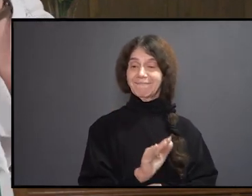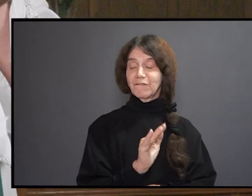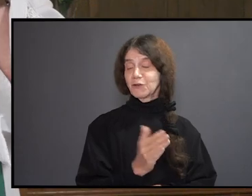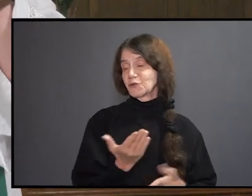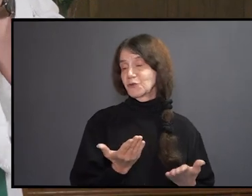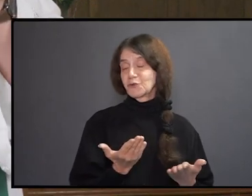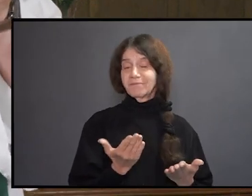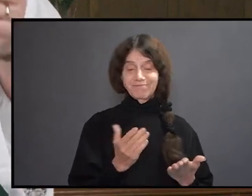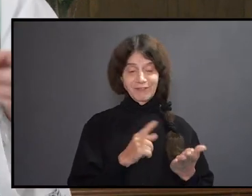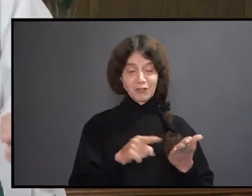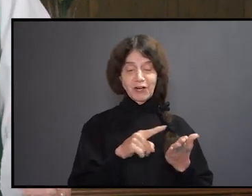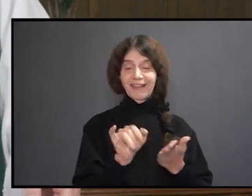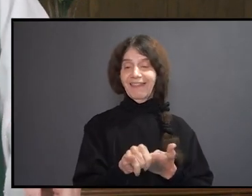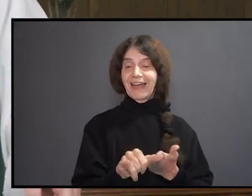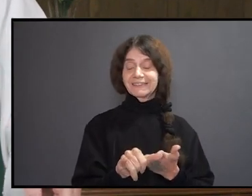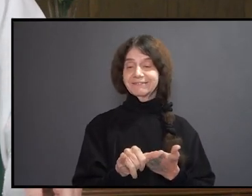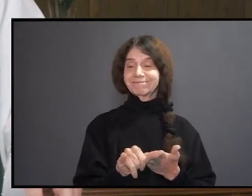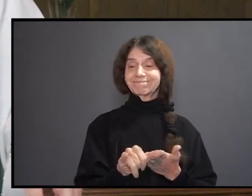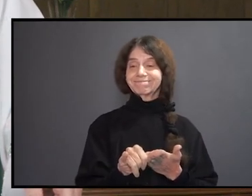a single afternoon.